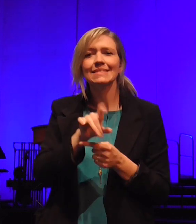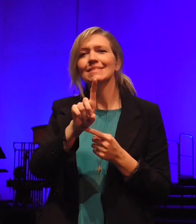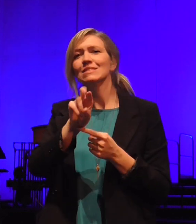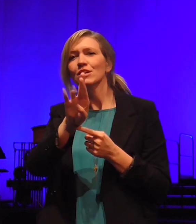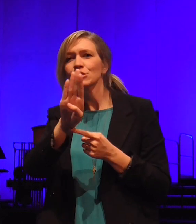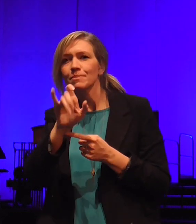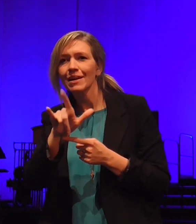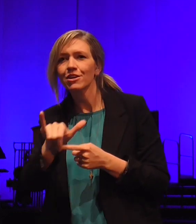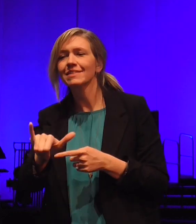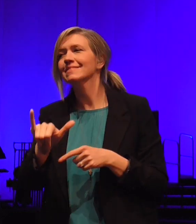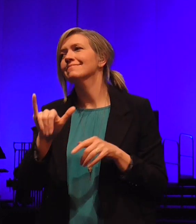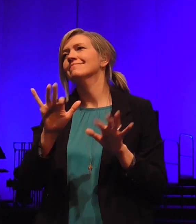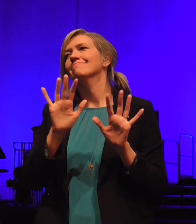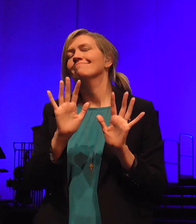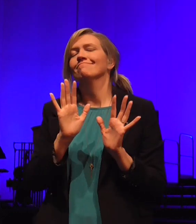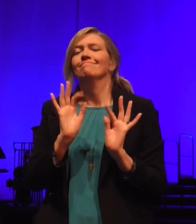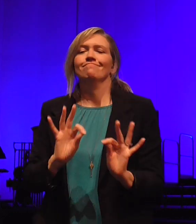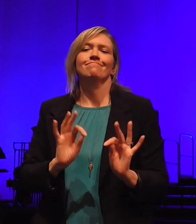here.